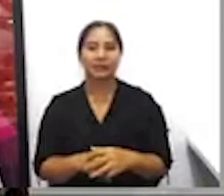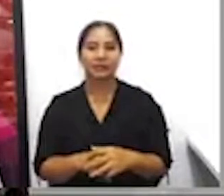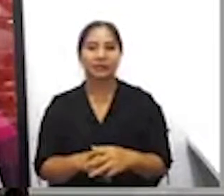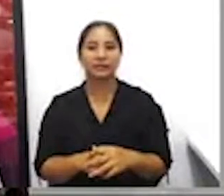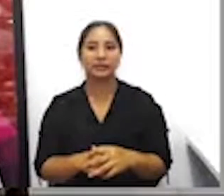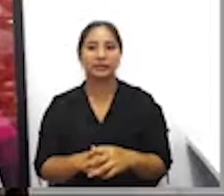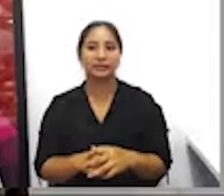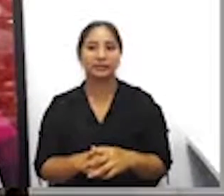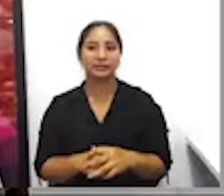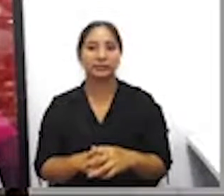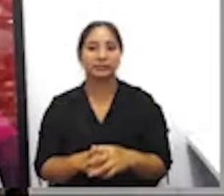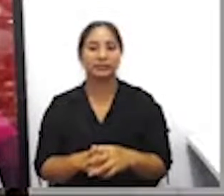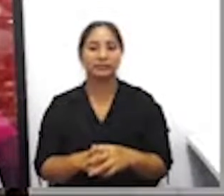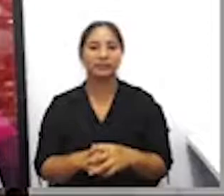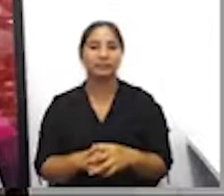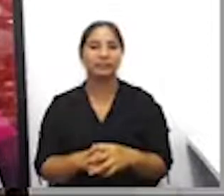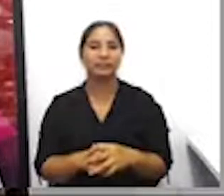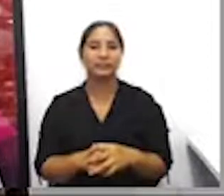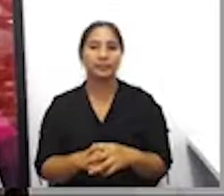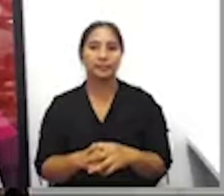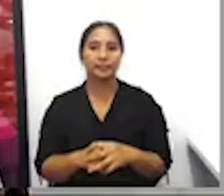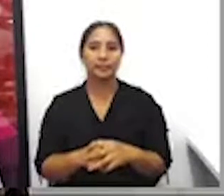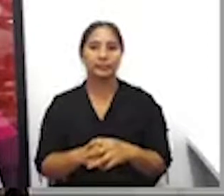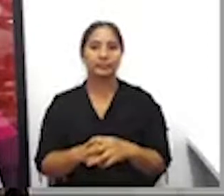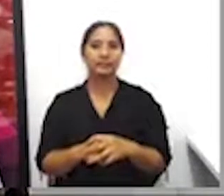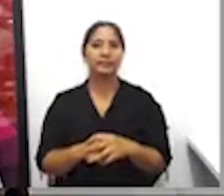7988-5137. Again,